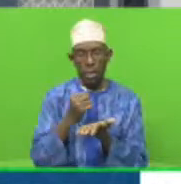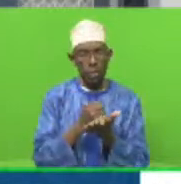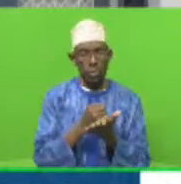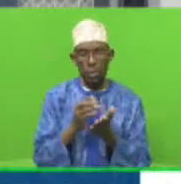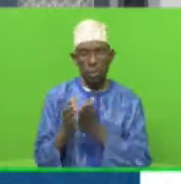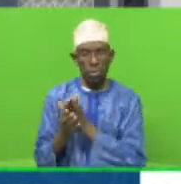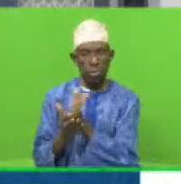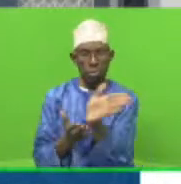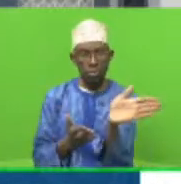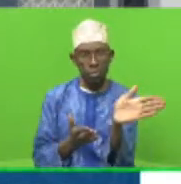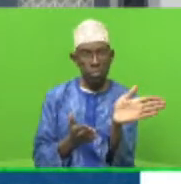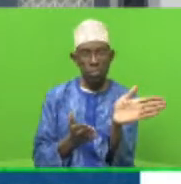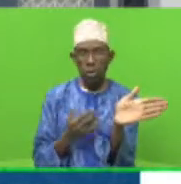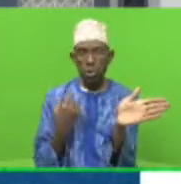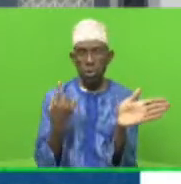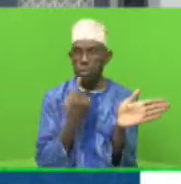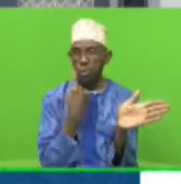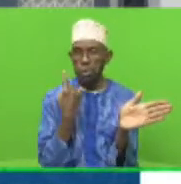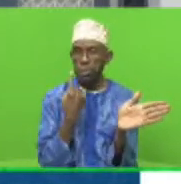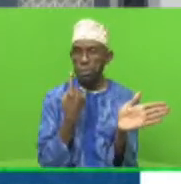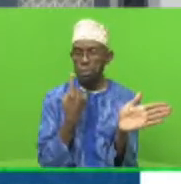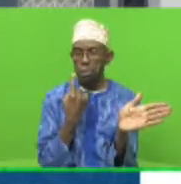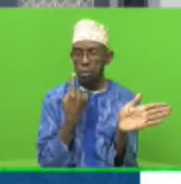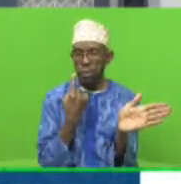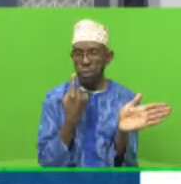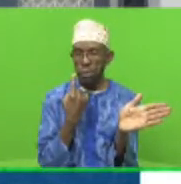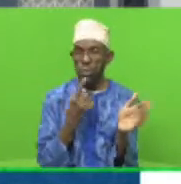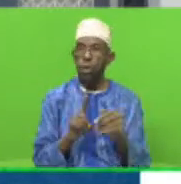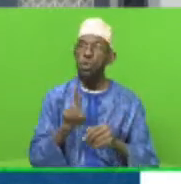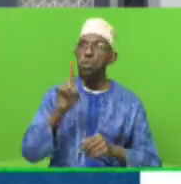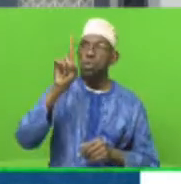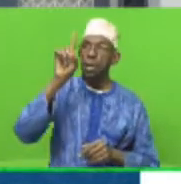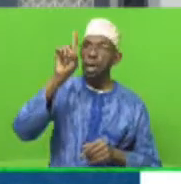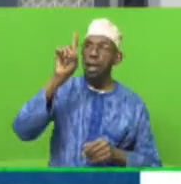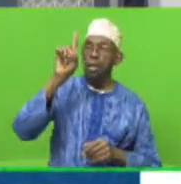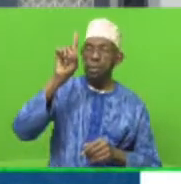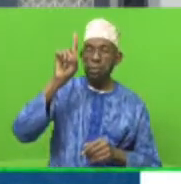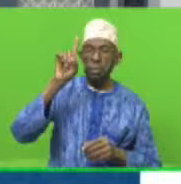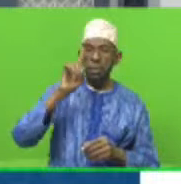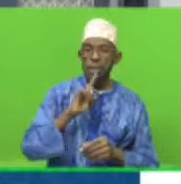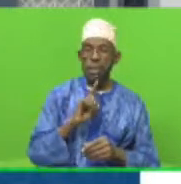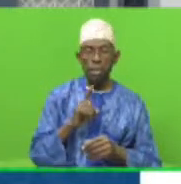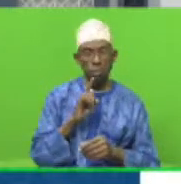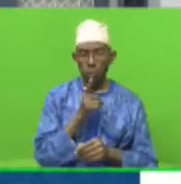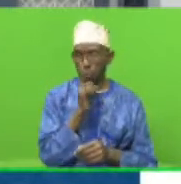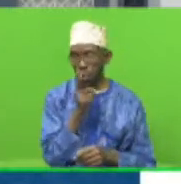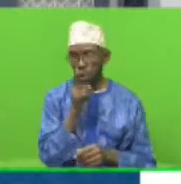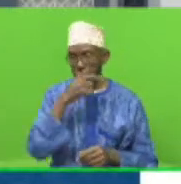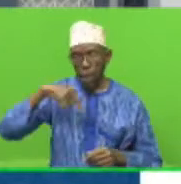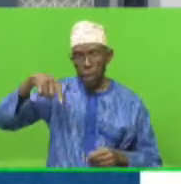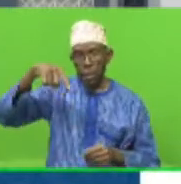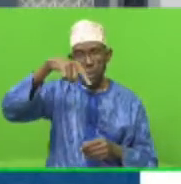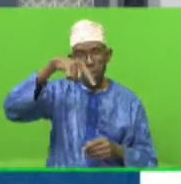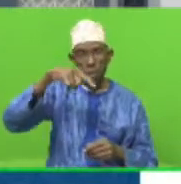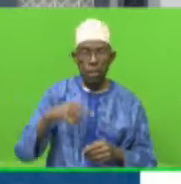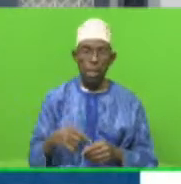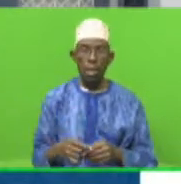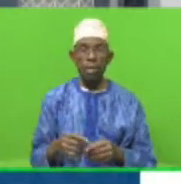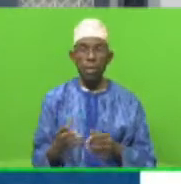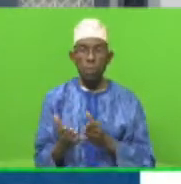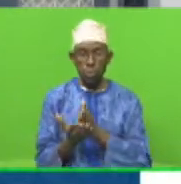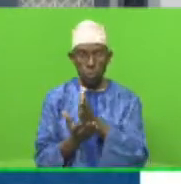is specifically why also Allah subhanahu wa ta'ala has prohibited innovation. The